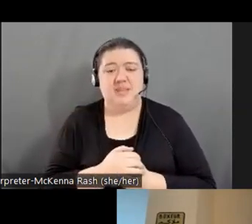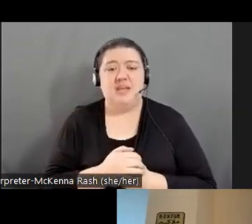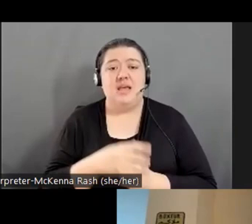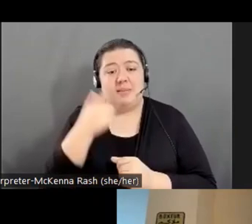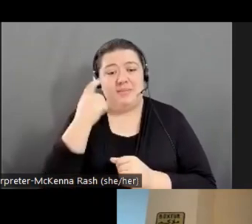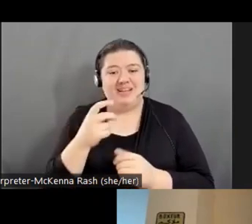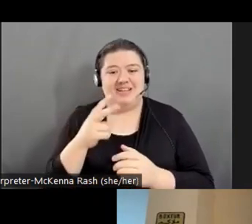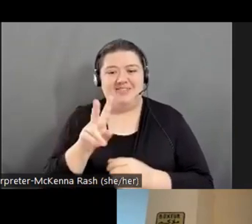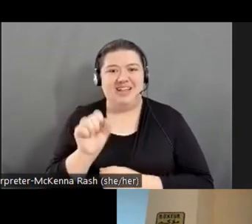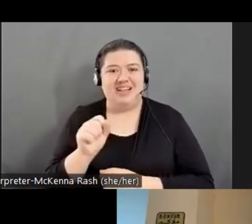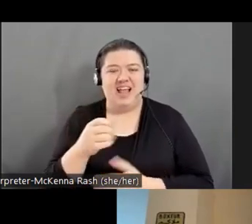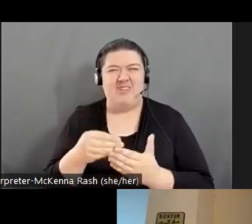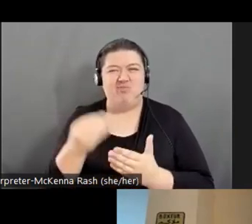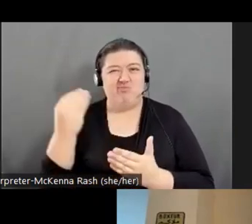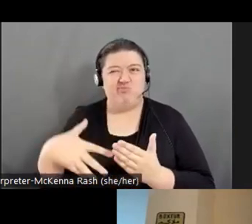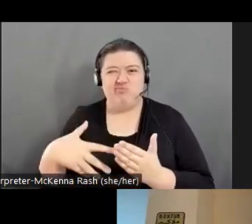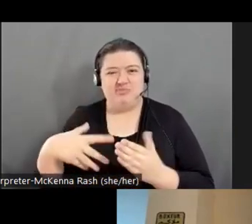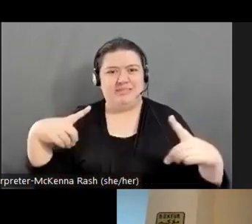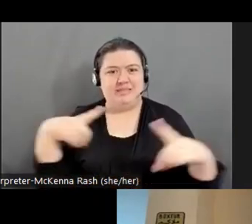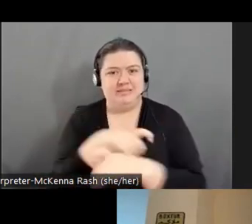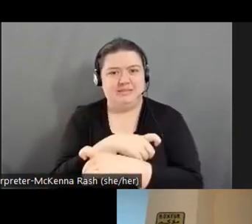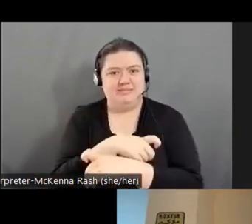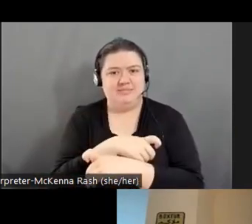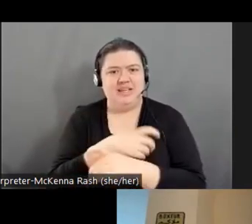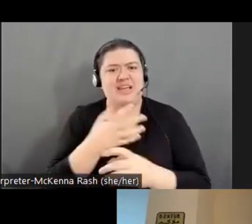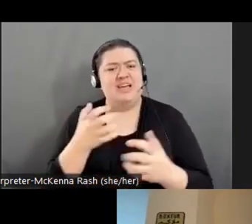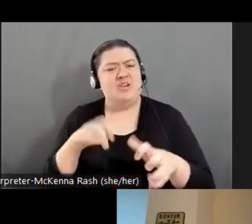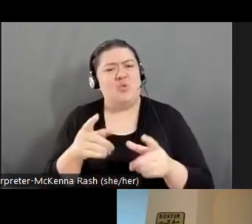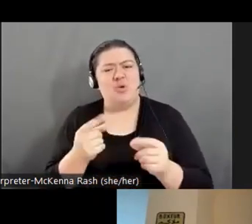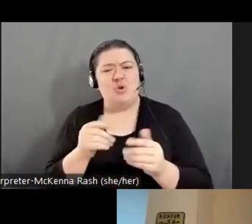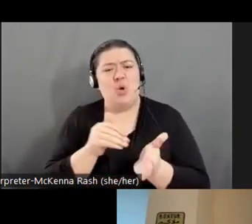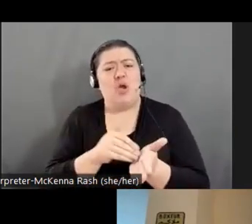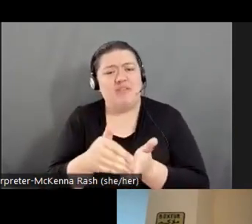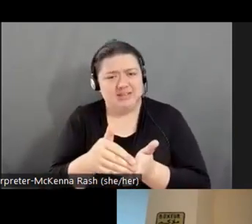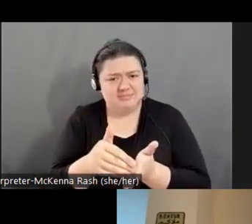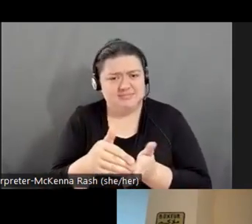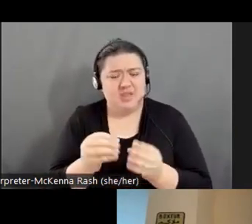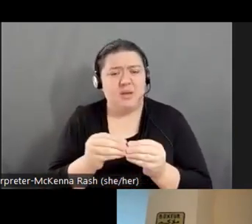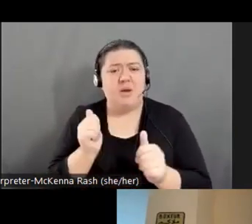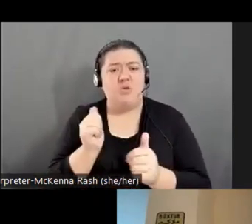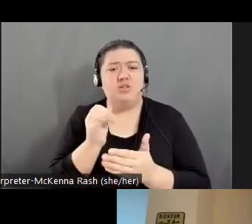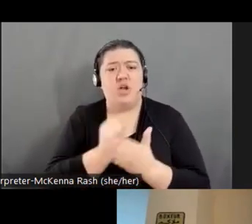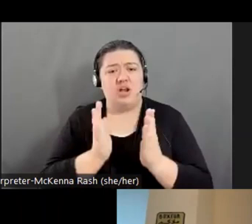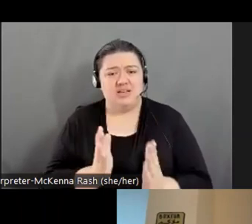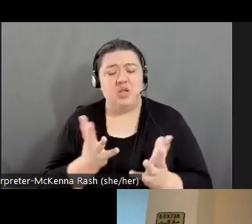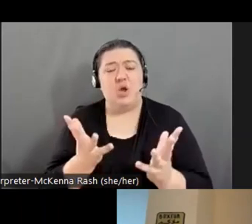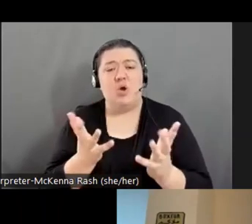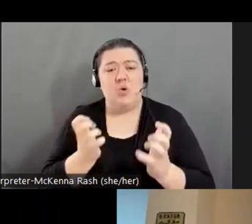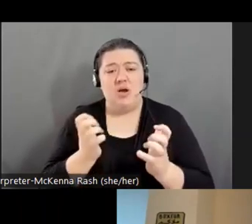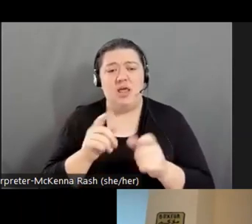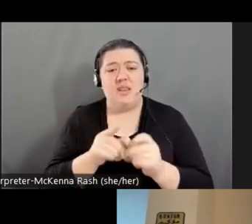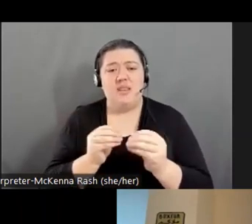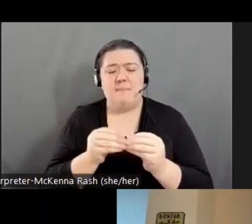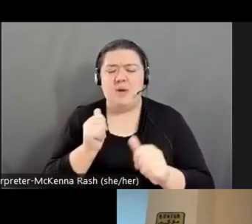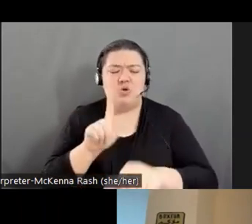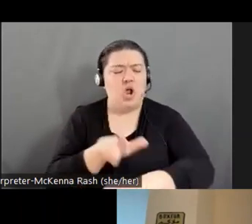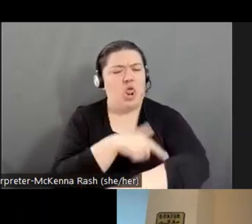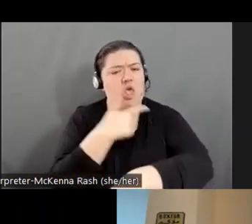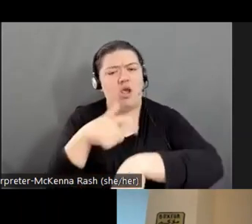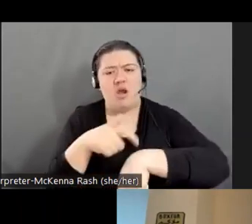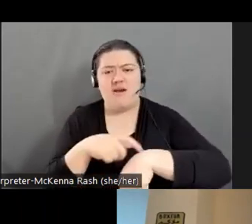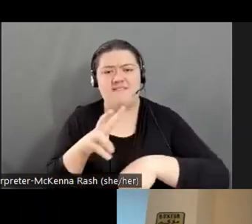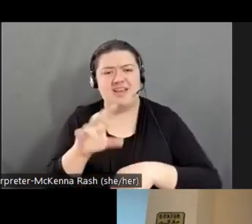really expensive and complex, you don't want to do it very often. So most artists want to get the longest possible term visa they possibly